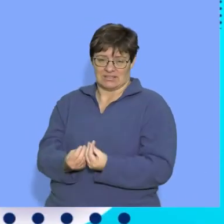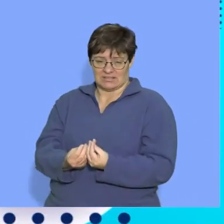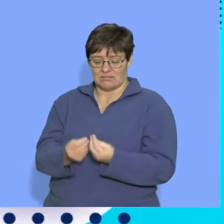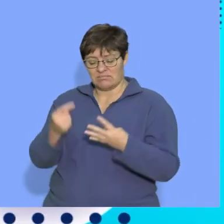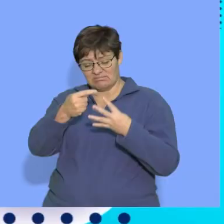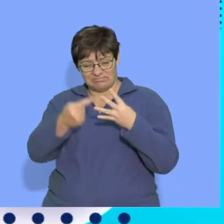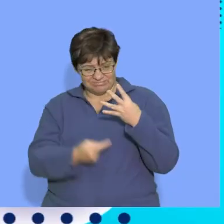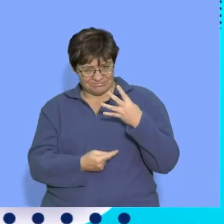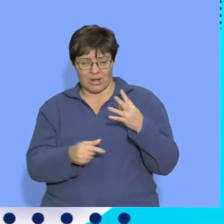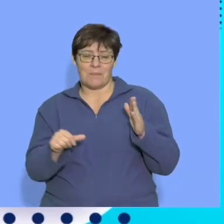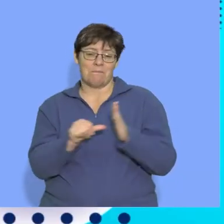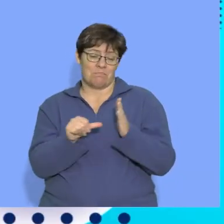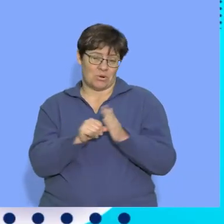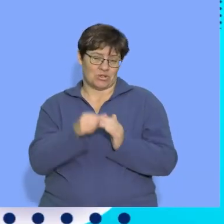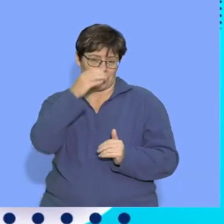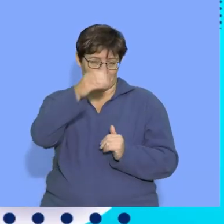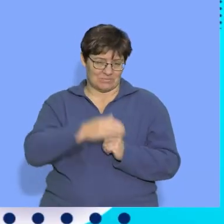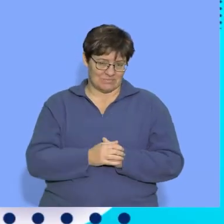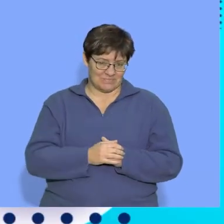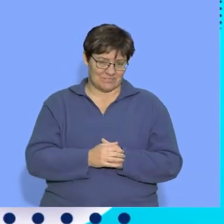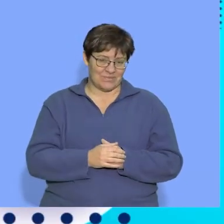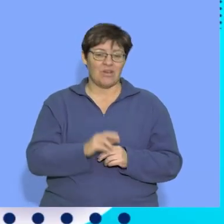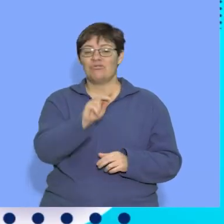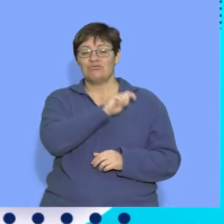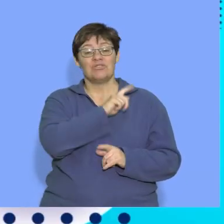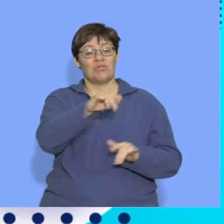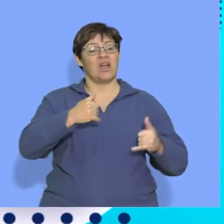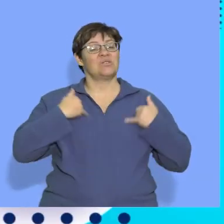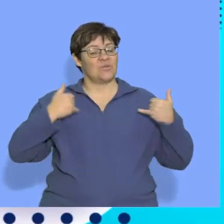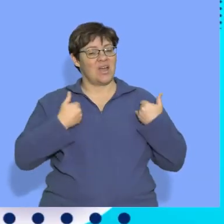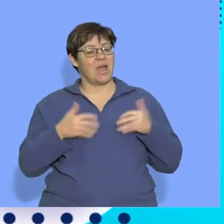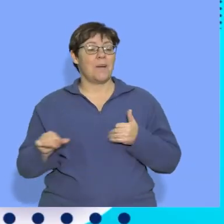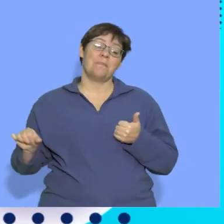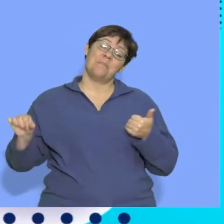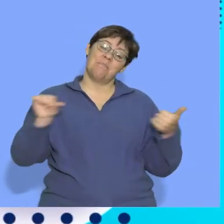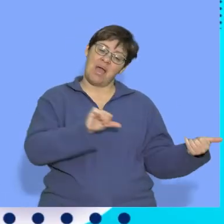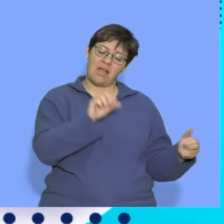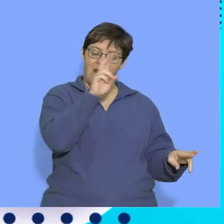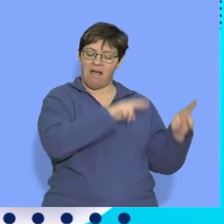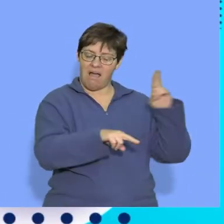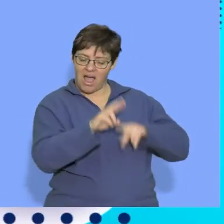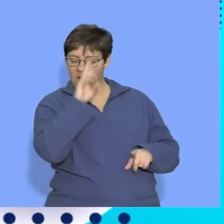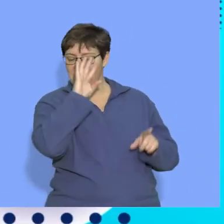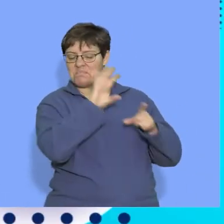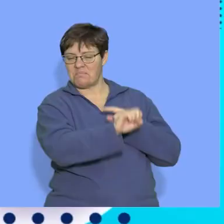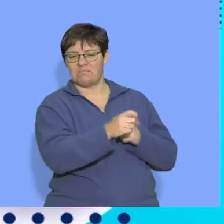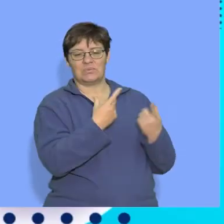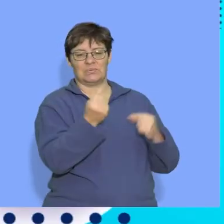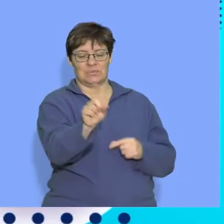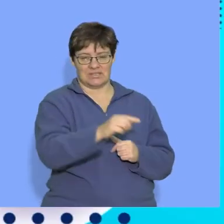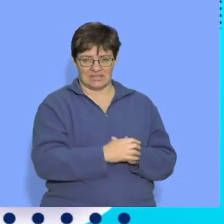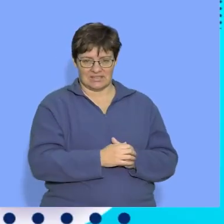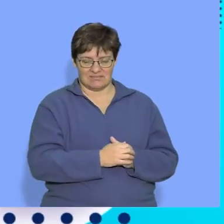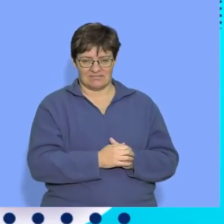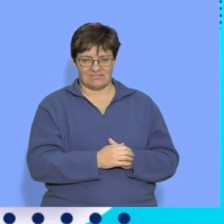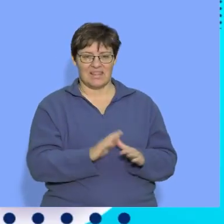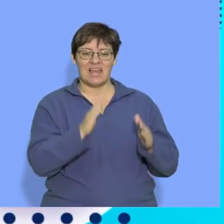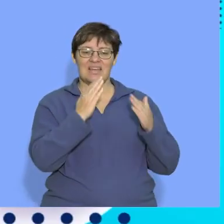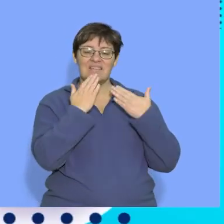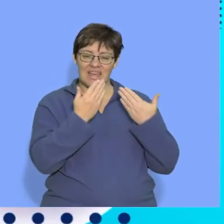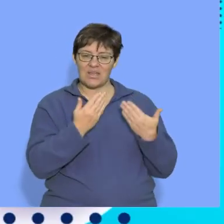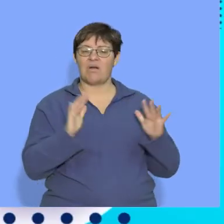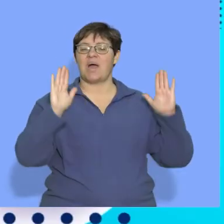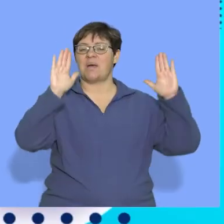I trust that you've enjoyed the lesson and that you can go back and reflect on what we've done. Thank you for being an amazing